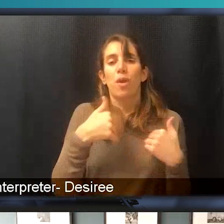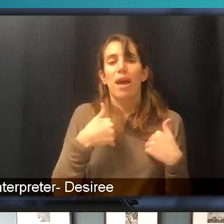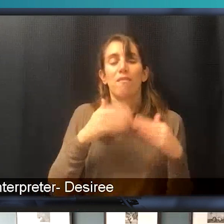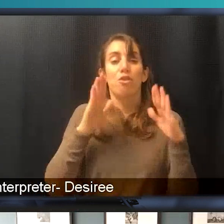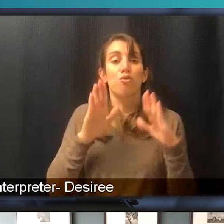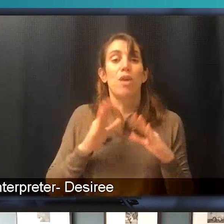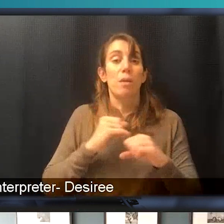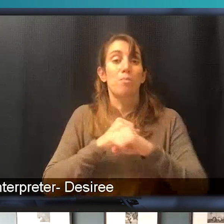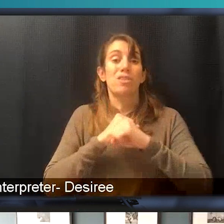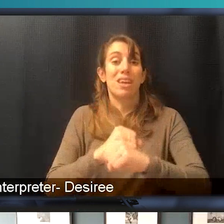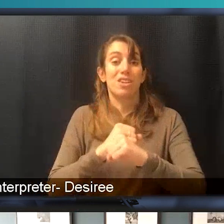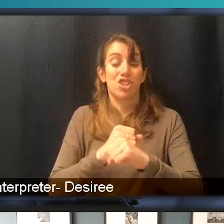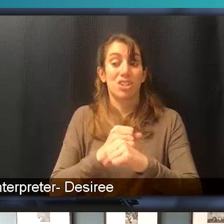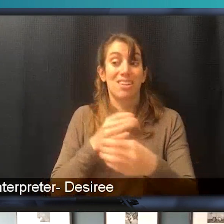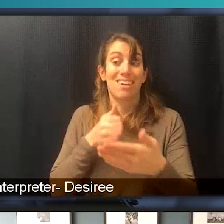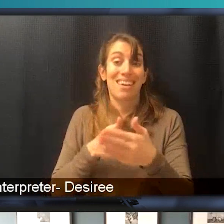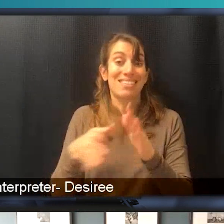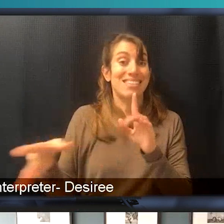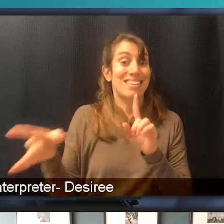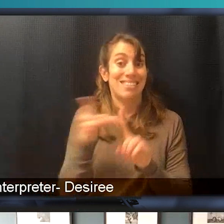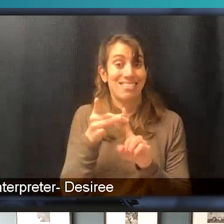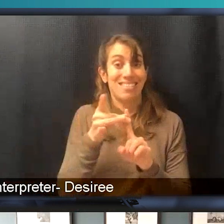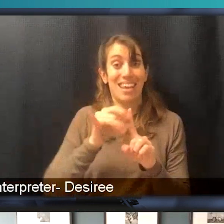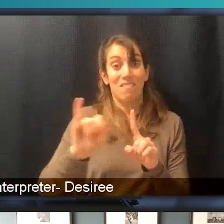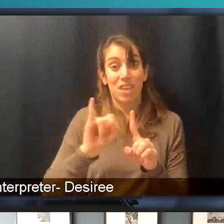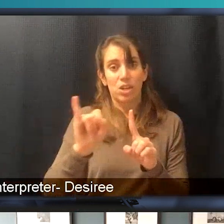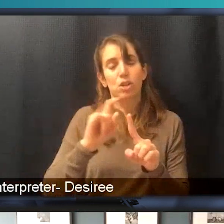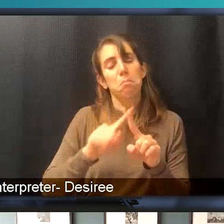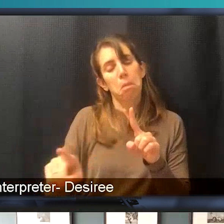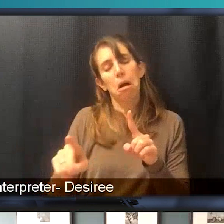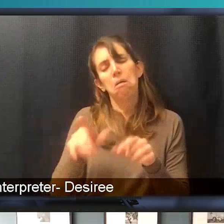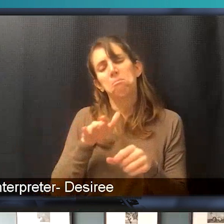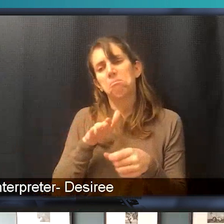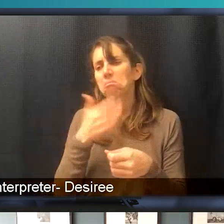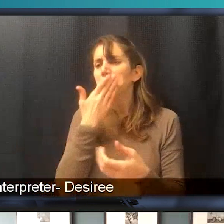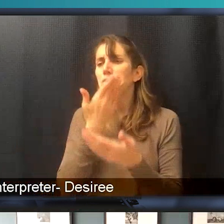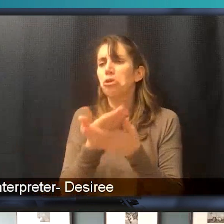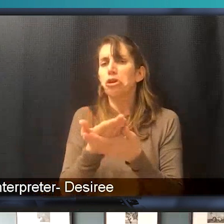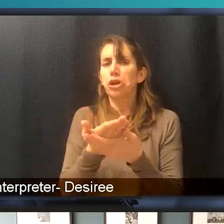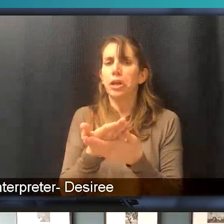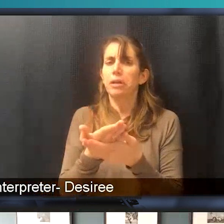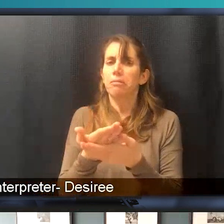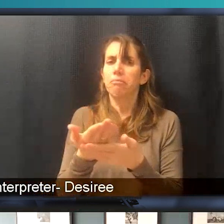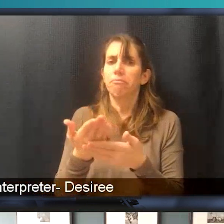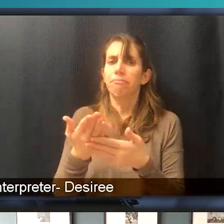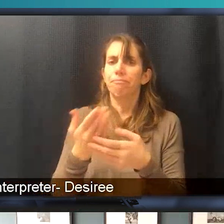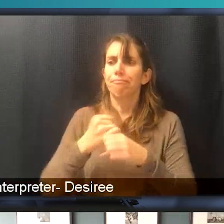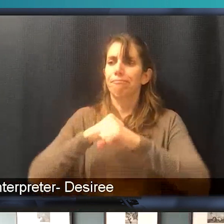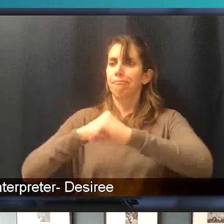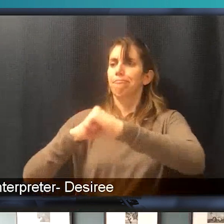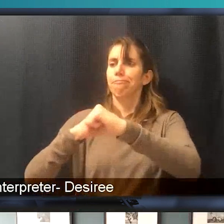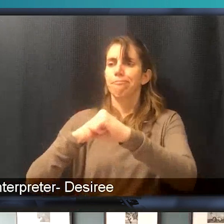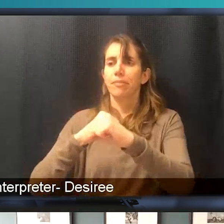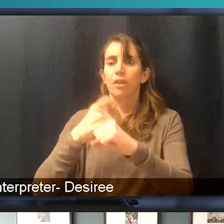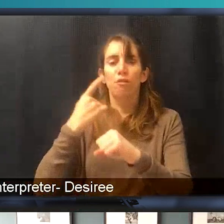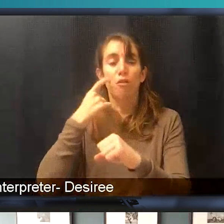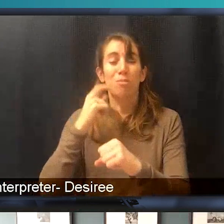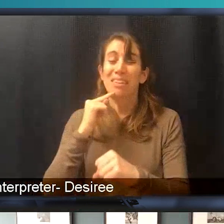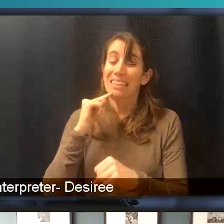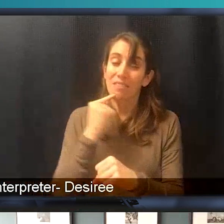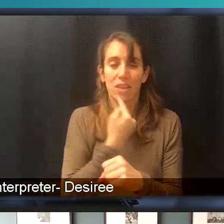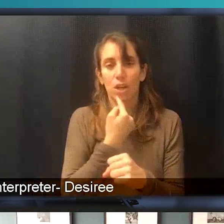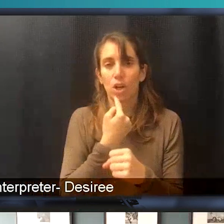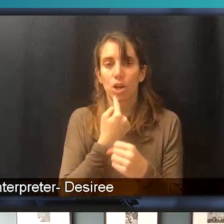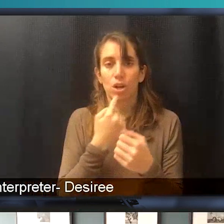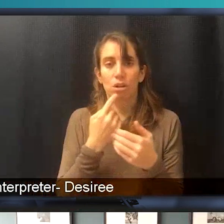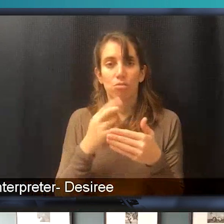against infection, but you still have decent protection against severe outcomes. That is also possible, and we'll kind of have to wait and see